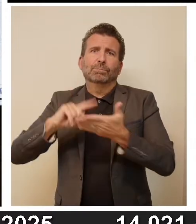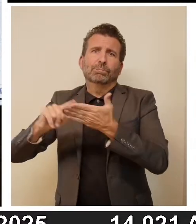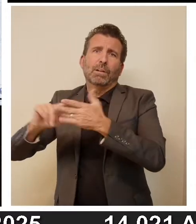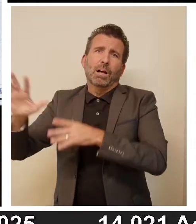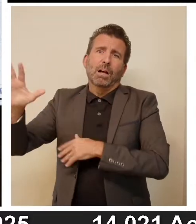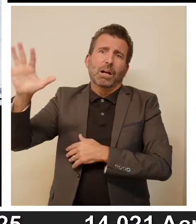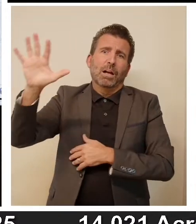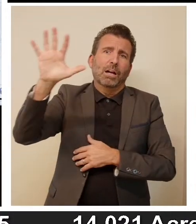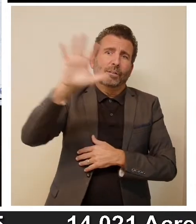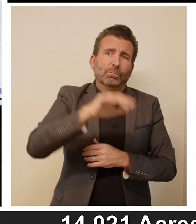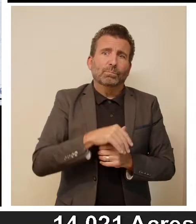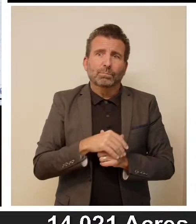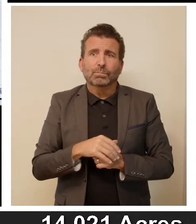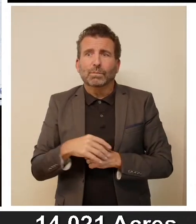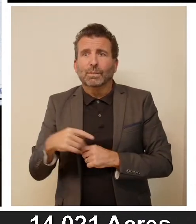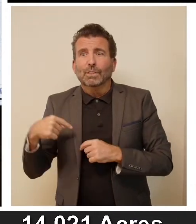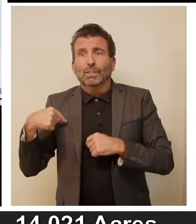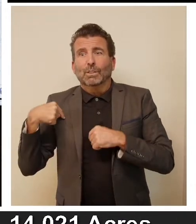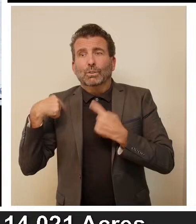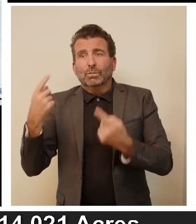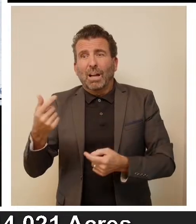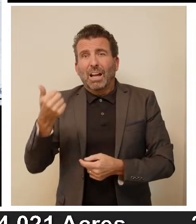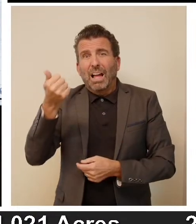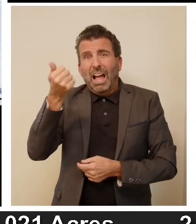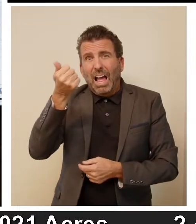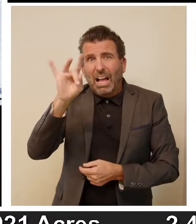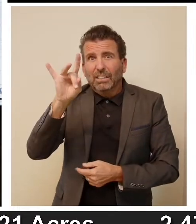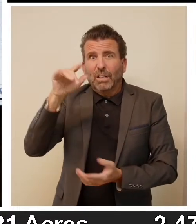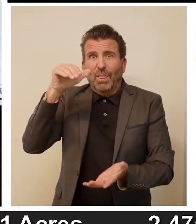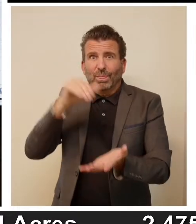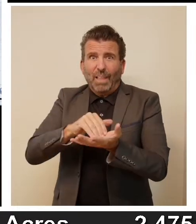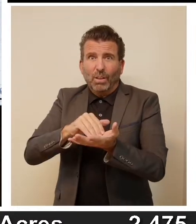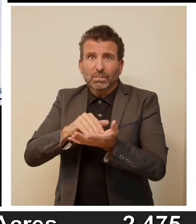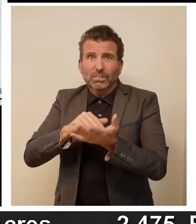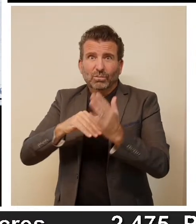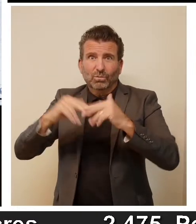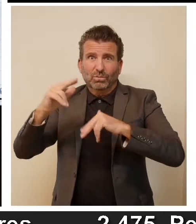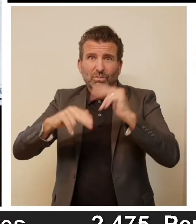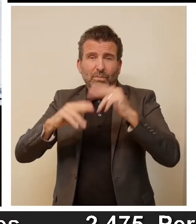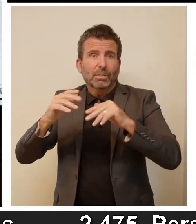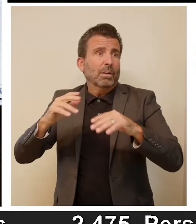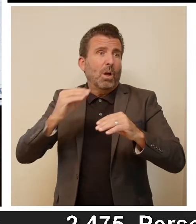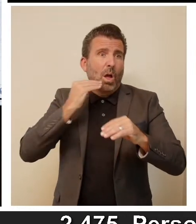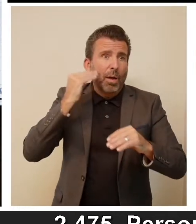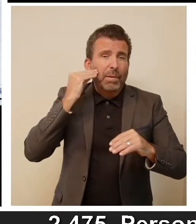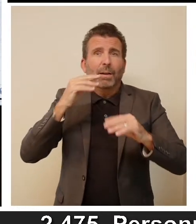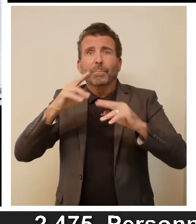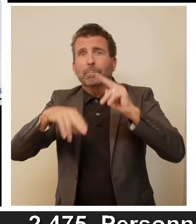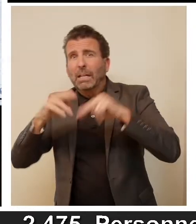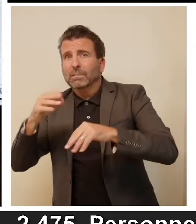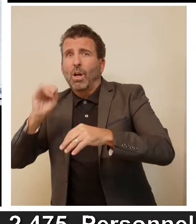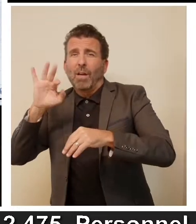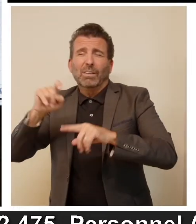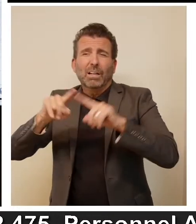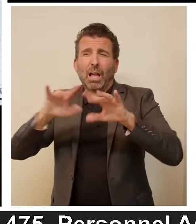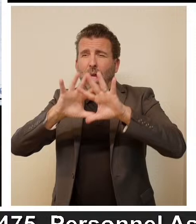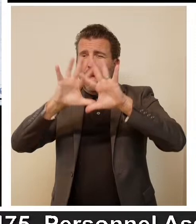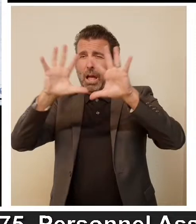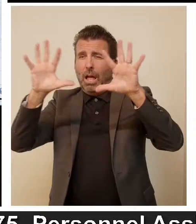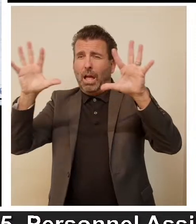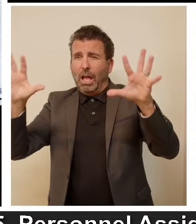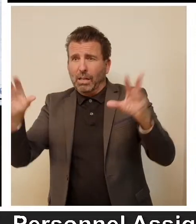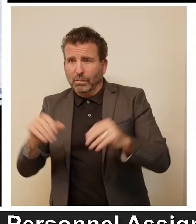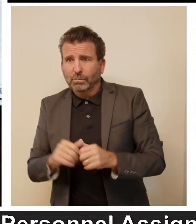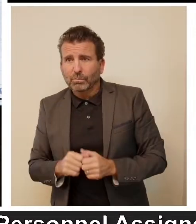17,790 structures, and unfortunately, 1,069 are damaged, and 9,418 have been